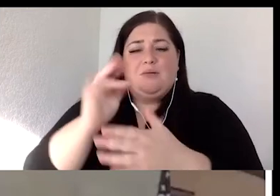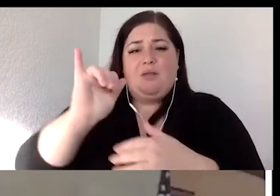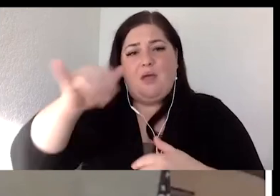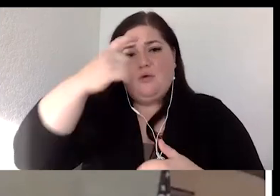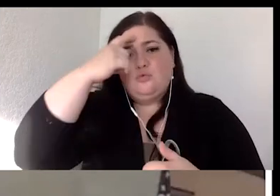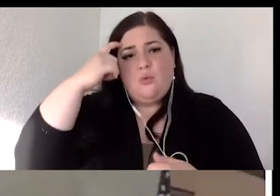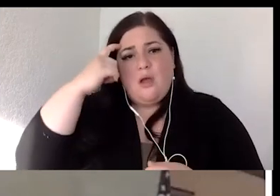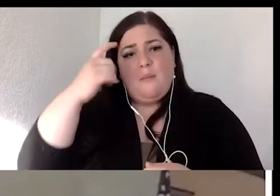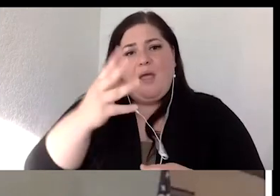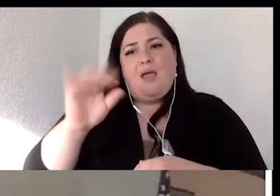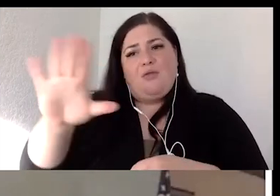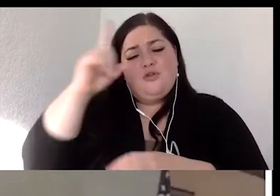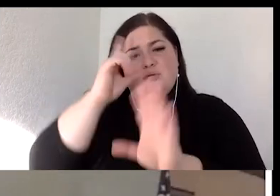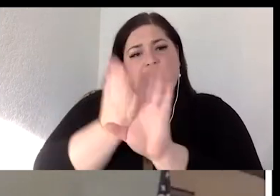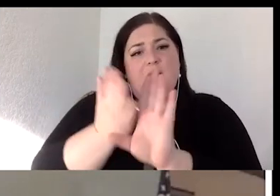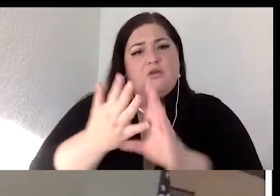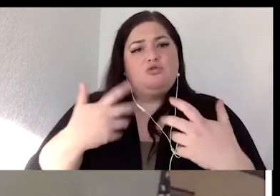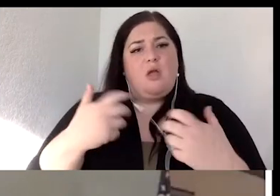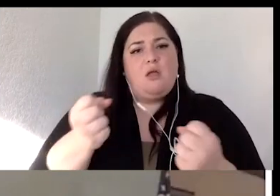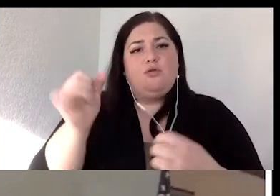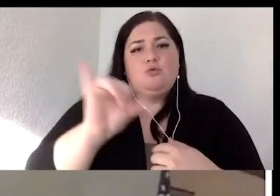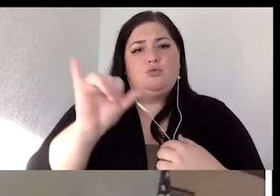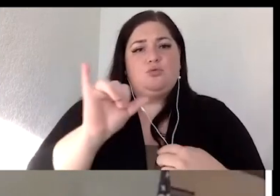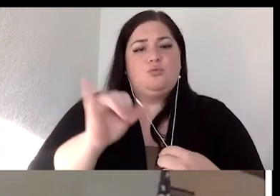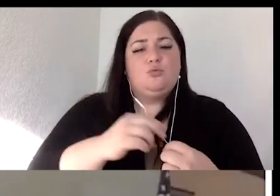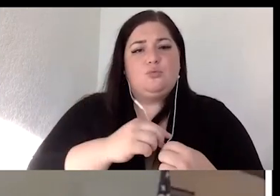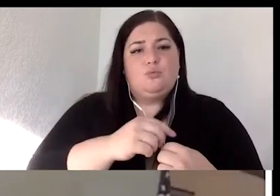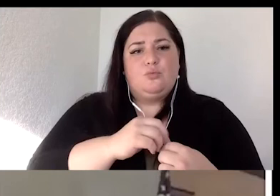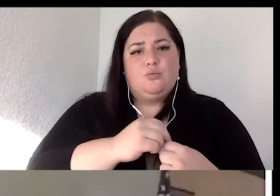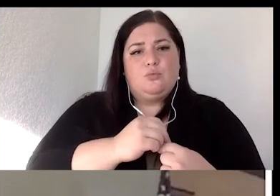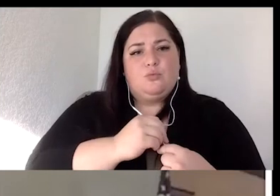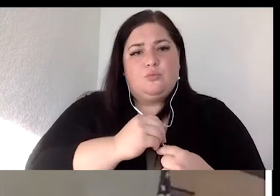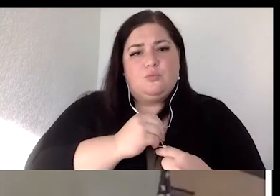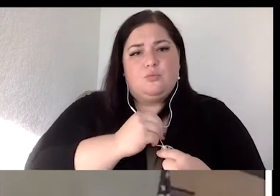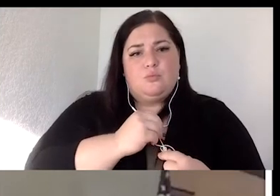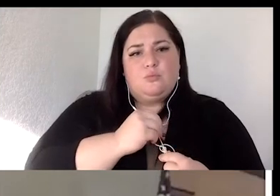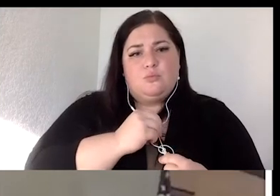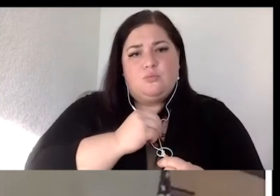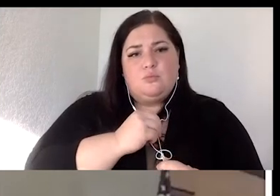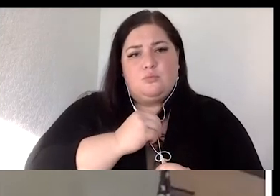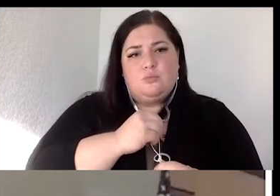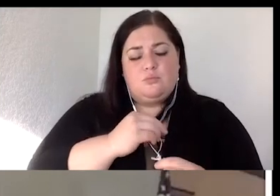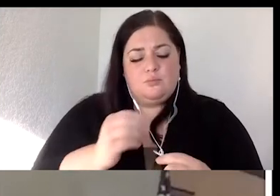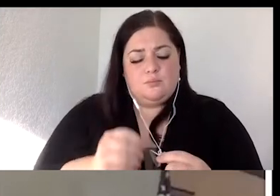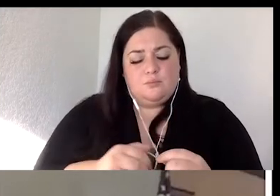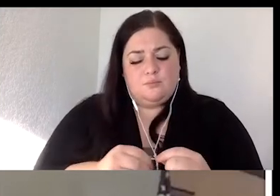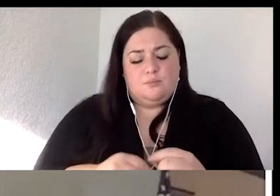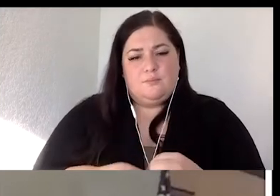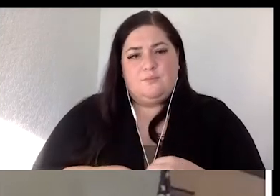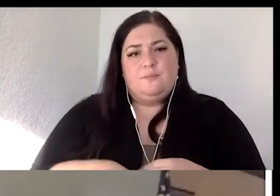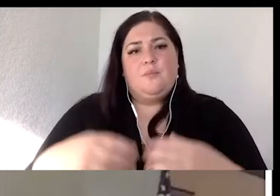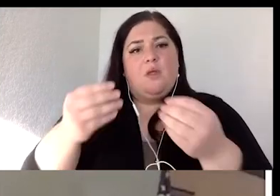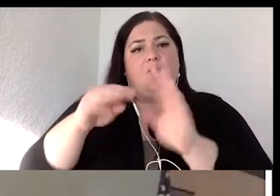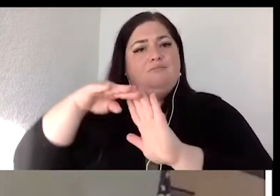health effects as well as economic impacts stemming from loss of